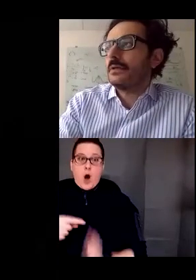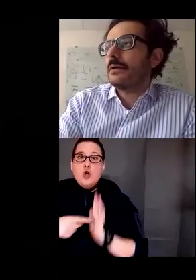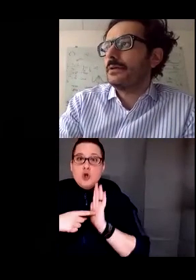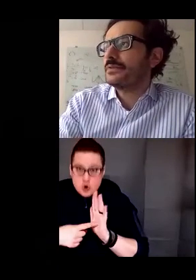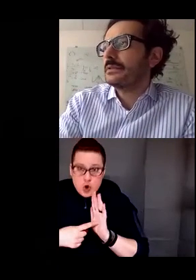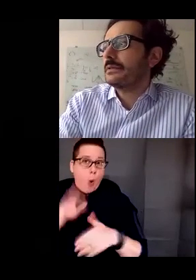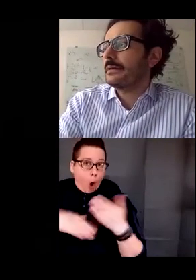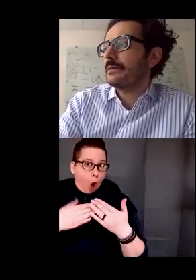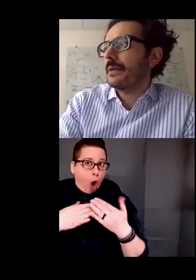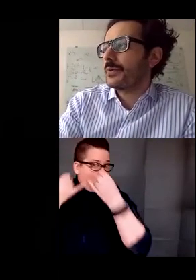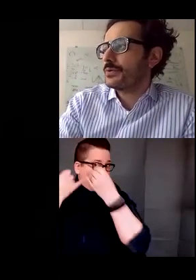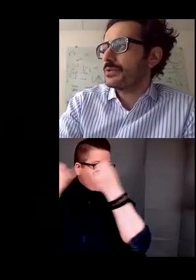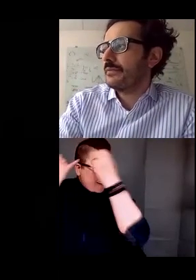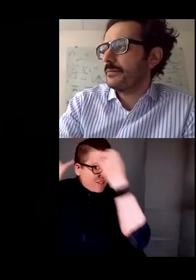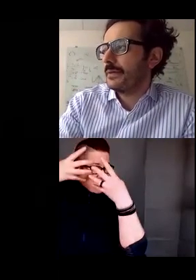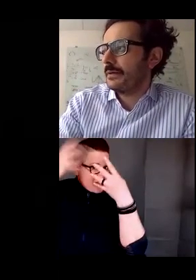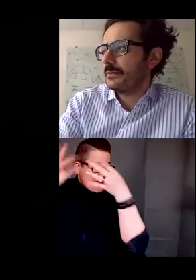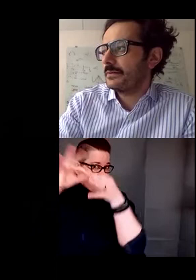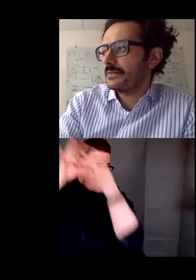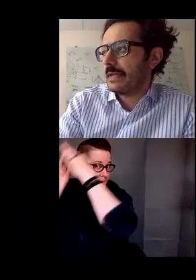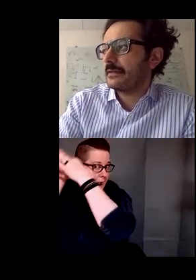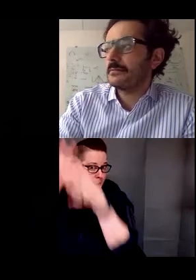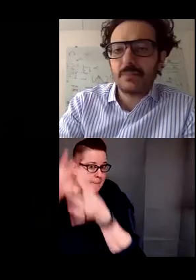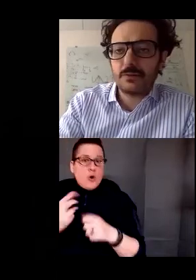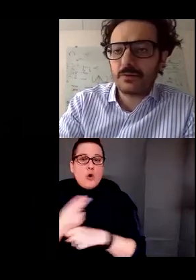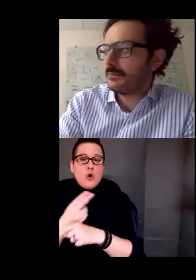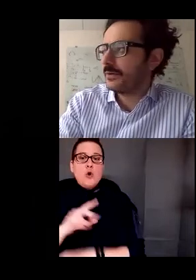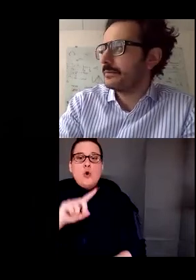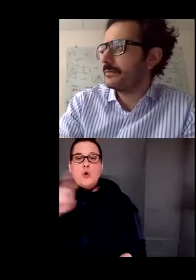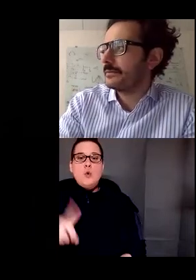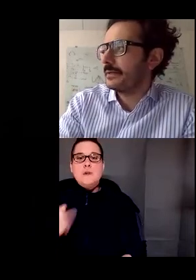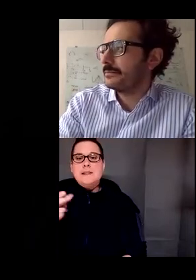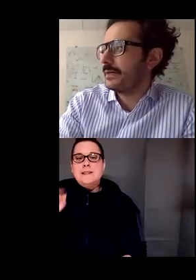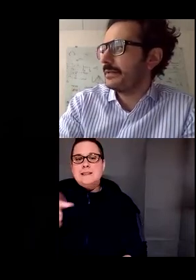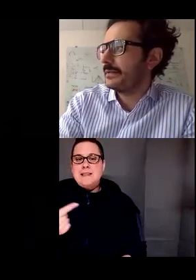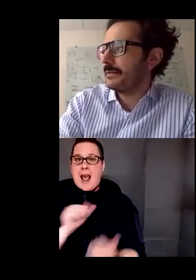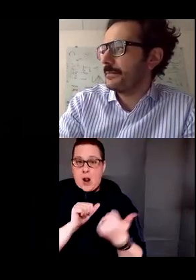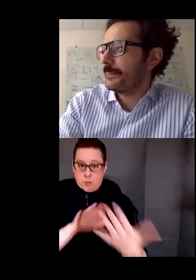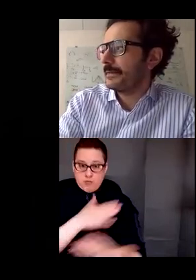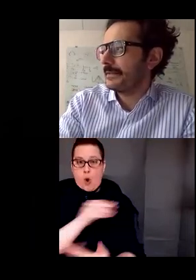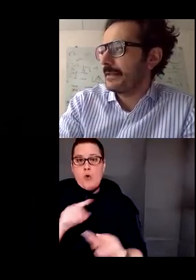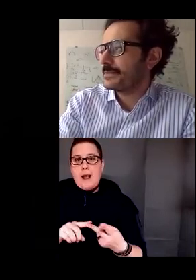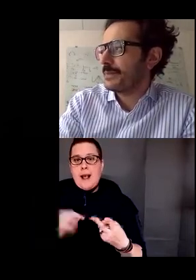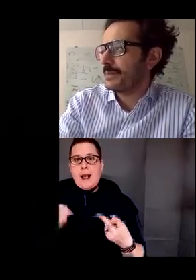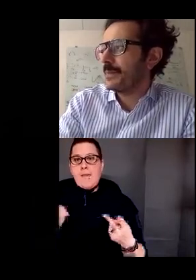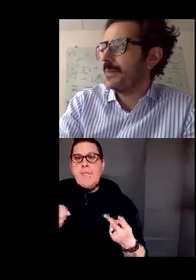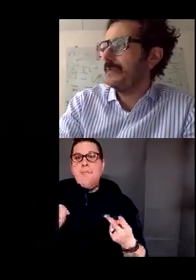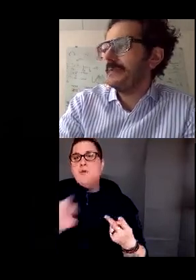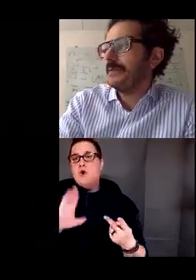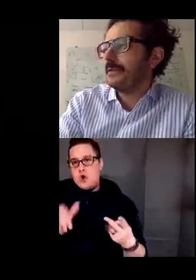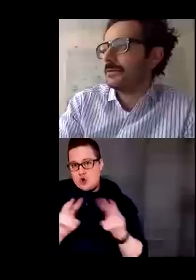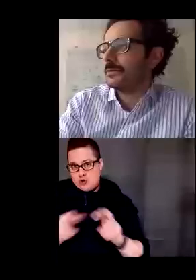fibers using an approach developed by Dr. Zhang, our collaborator, and and analyzed by